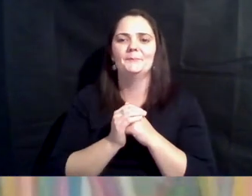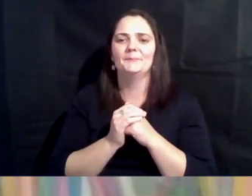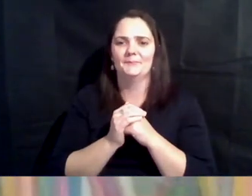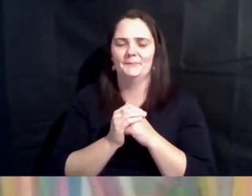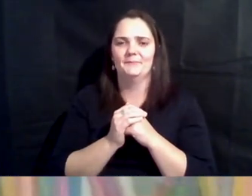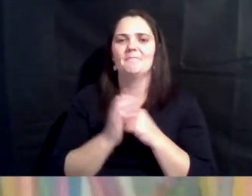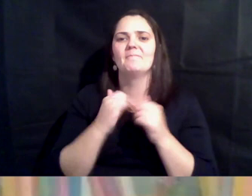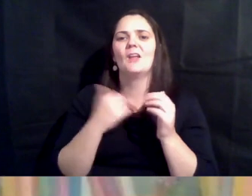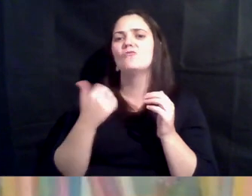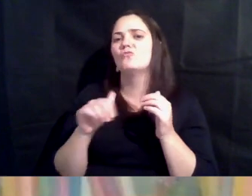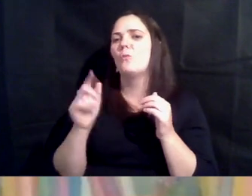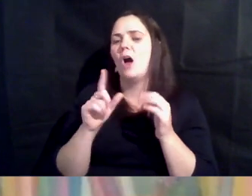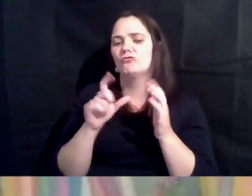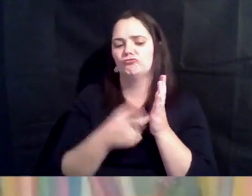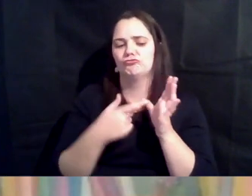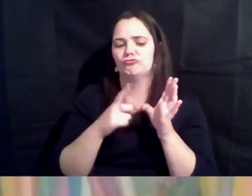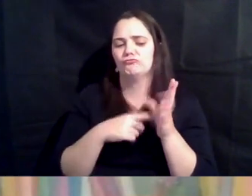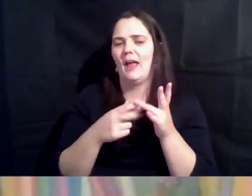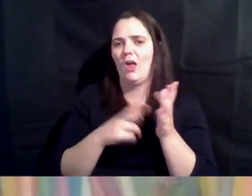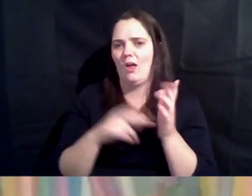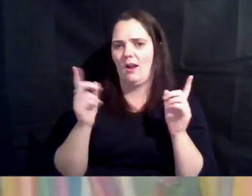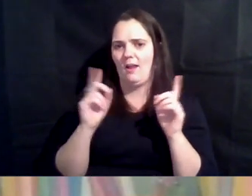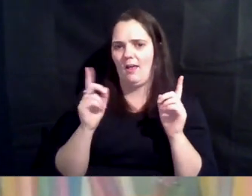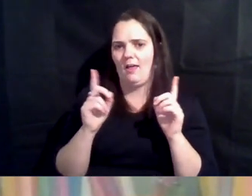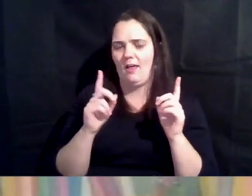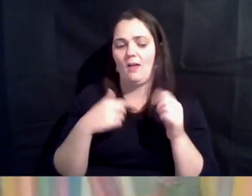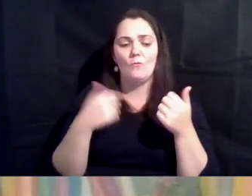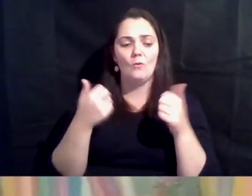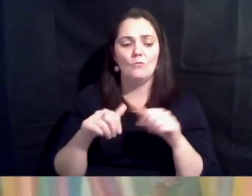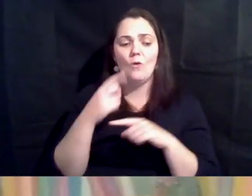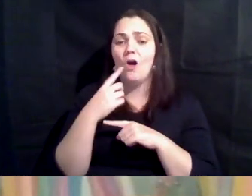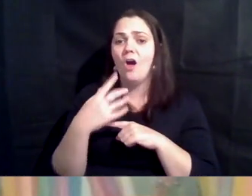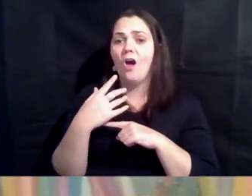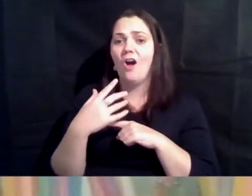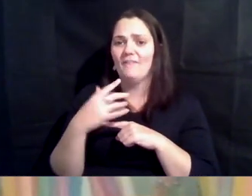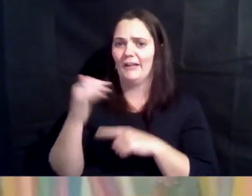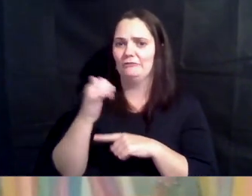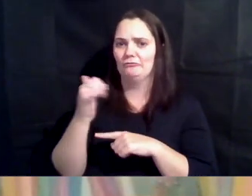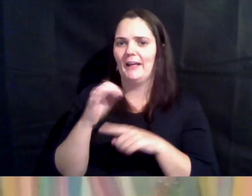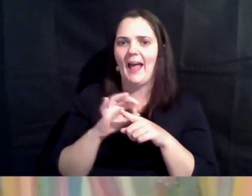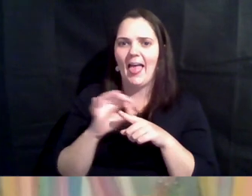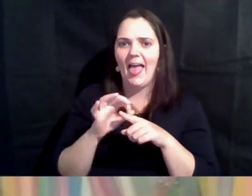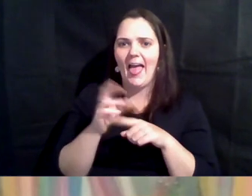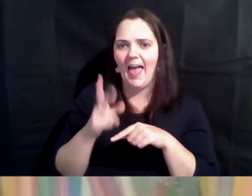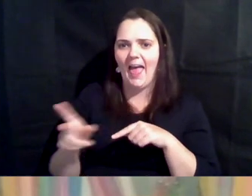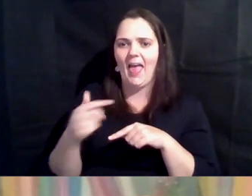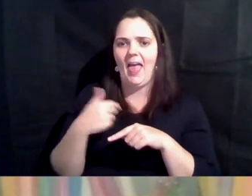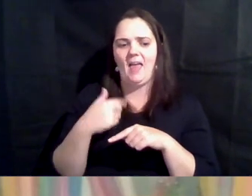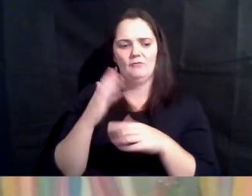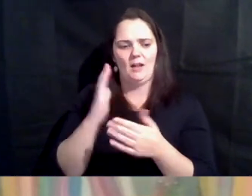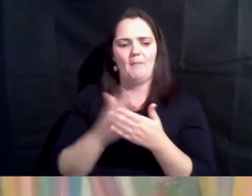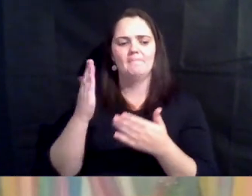with a crayon. I'm feeling a lot of green here. I'm being very literal with my, with my attitude